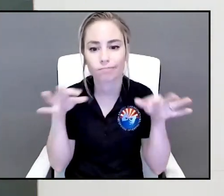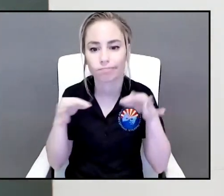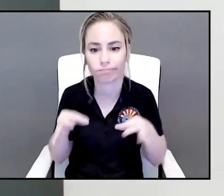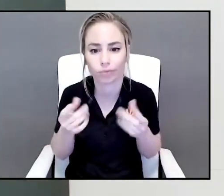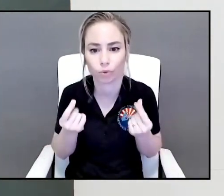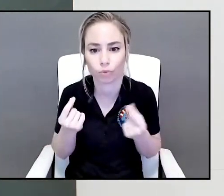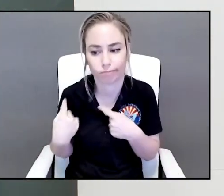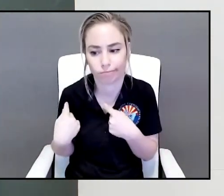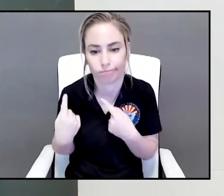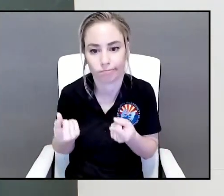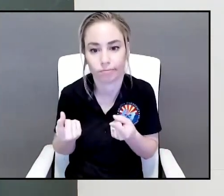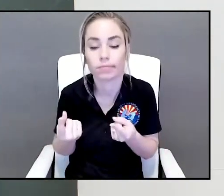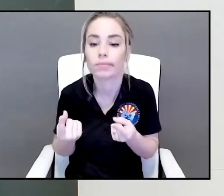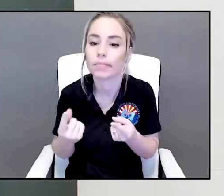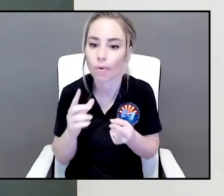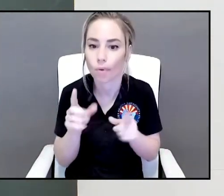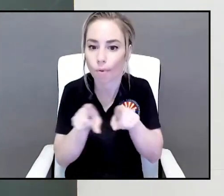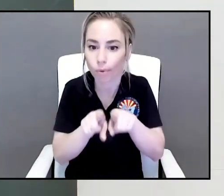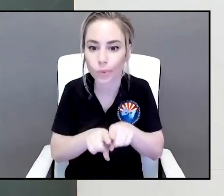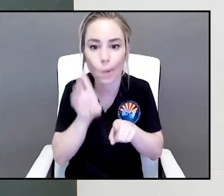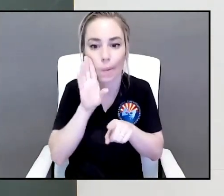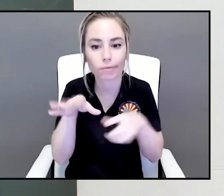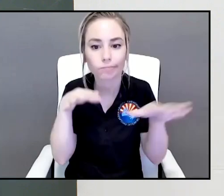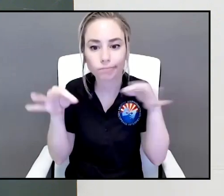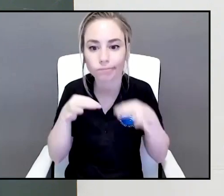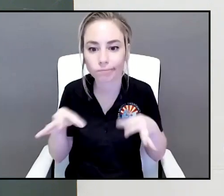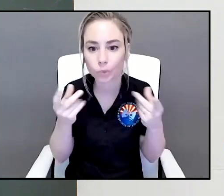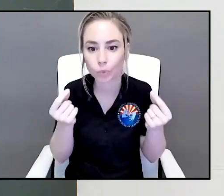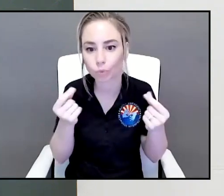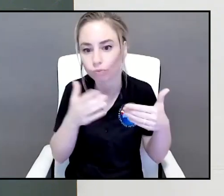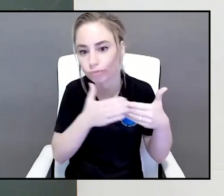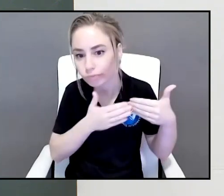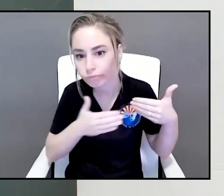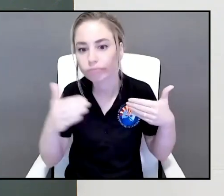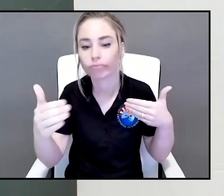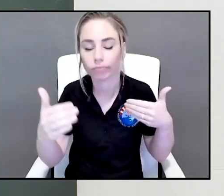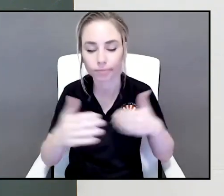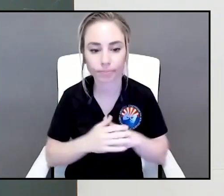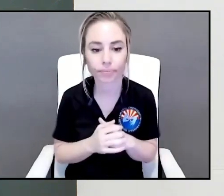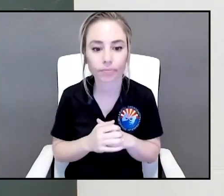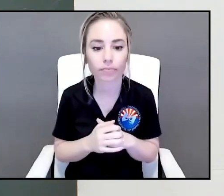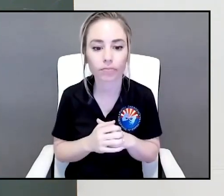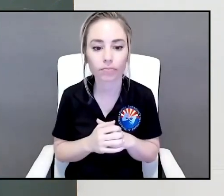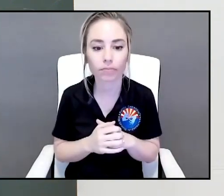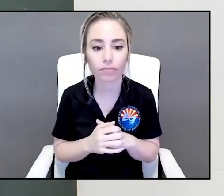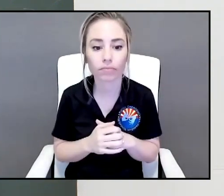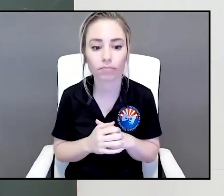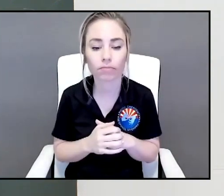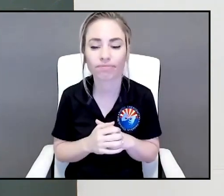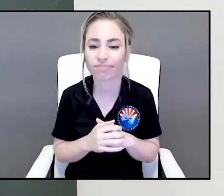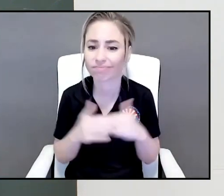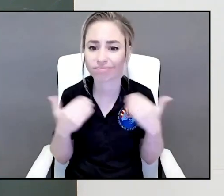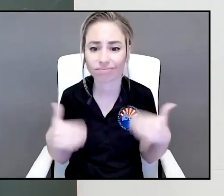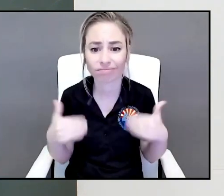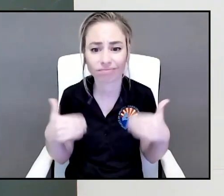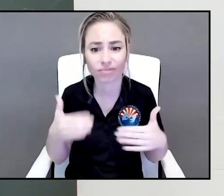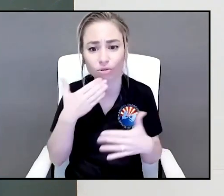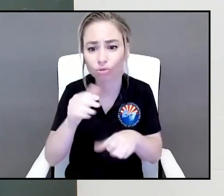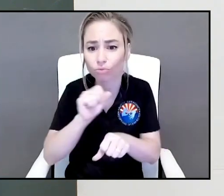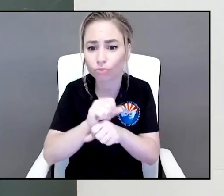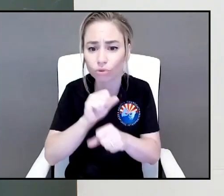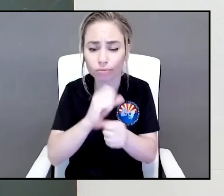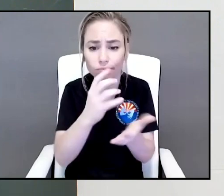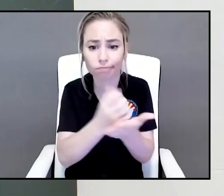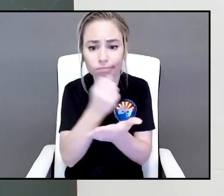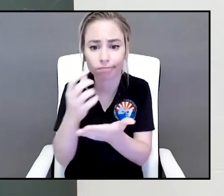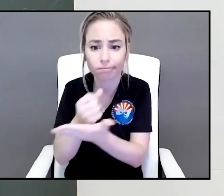plans are for the future. So a lot of good work is being done when we can. So with